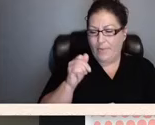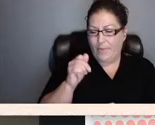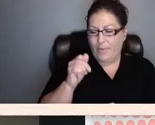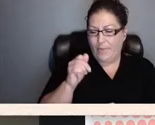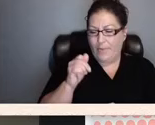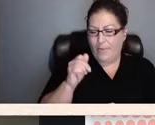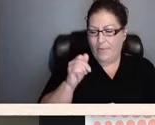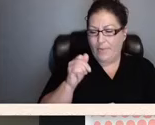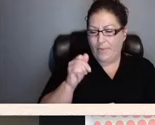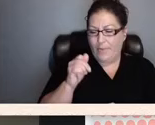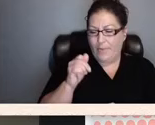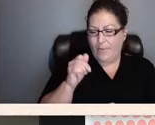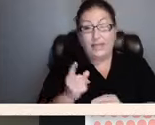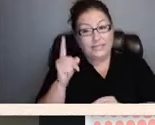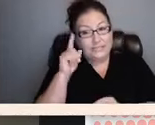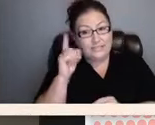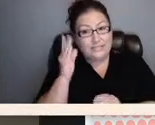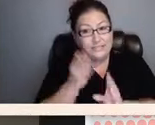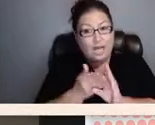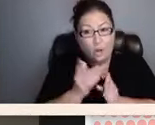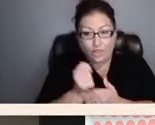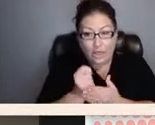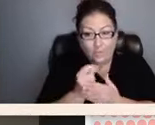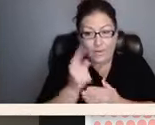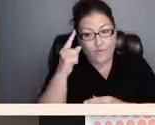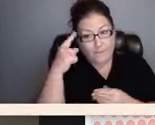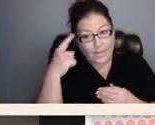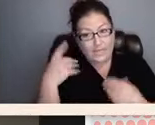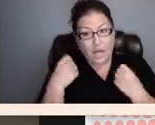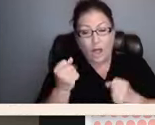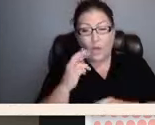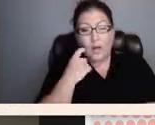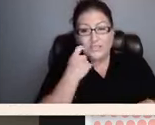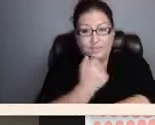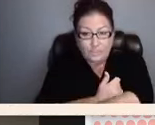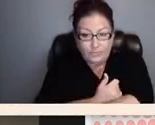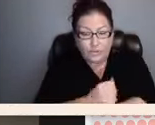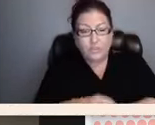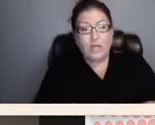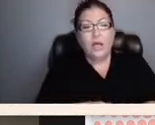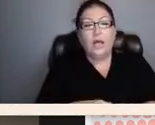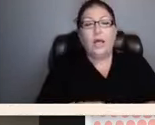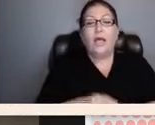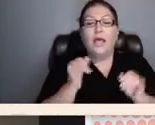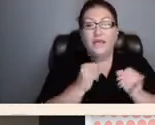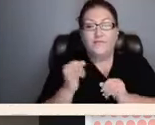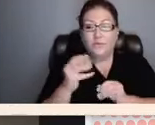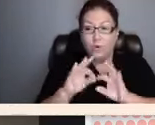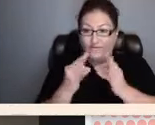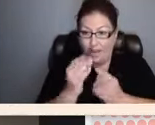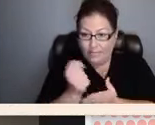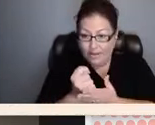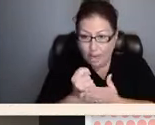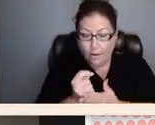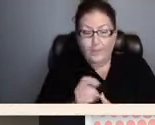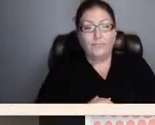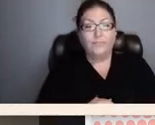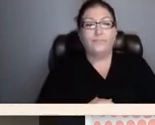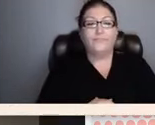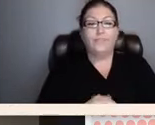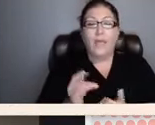individual psychotherapy for mental health or for substance abuse, individual and family therapy,